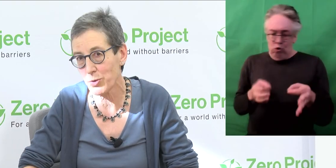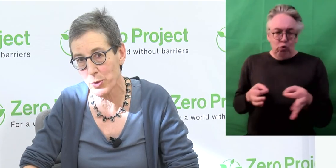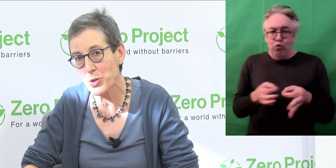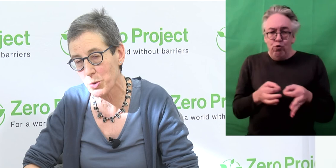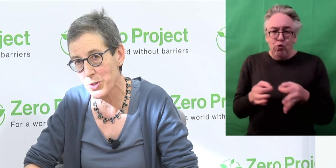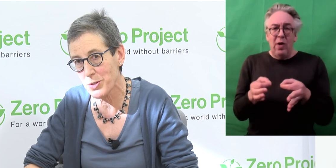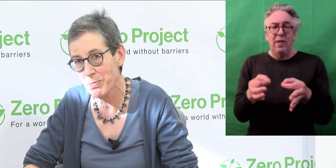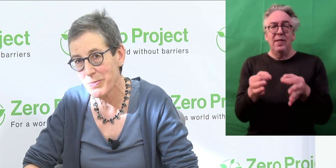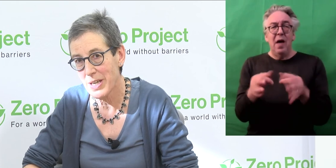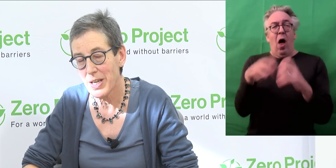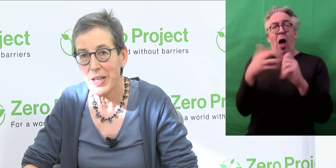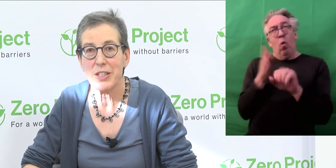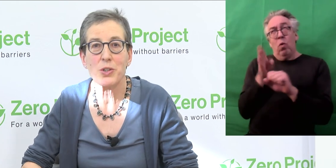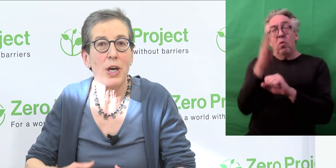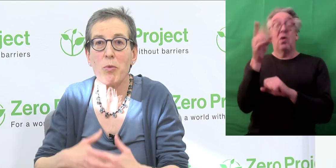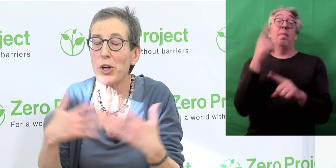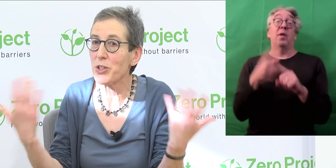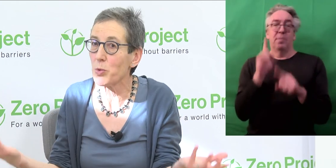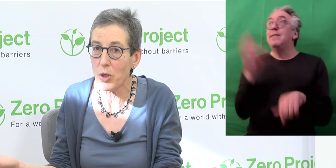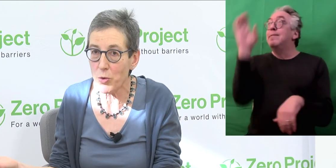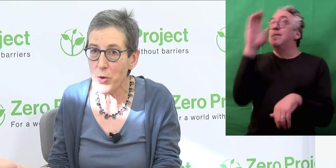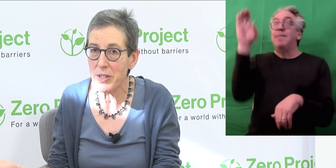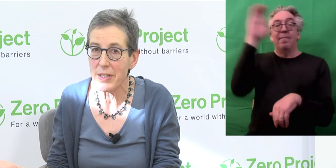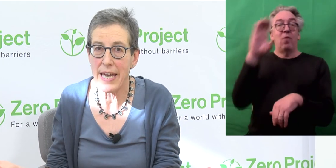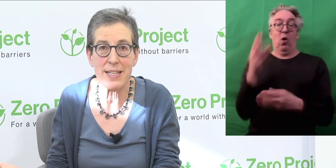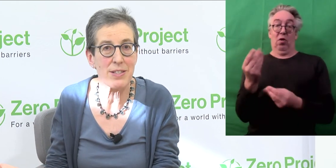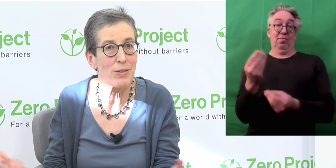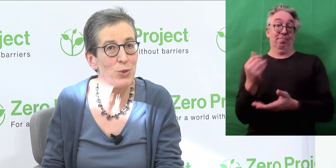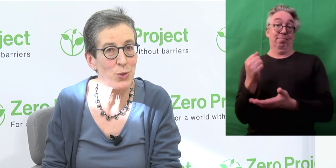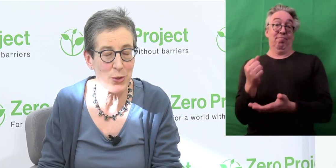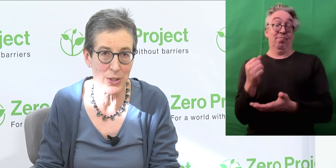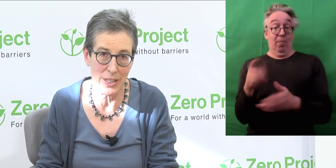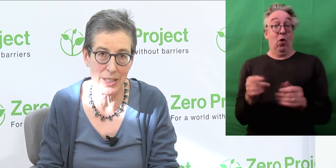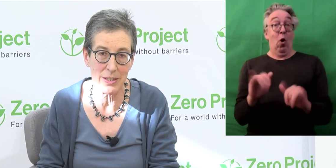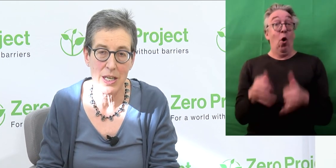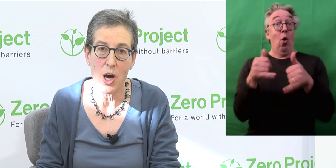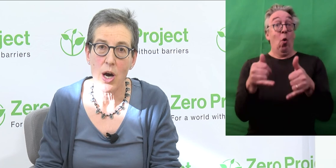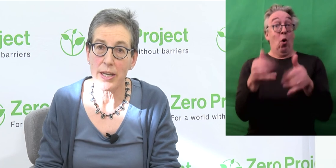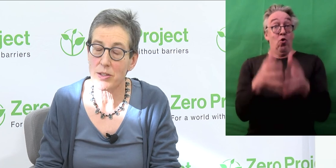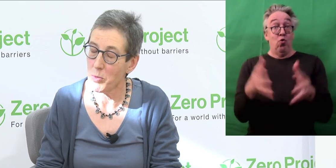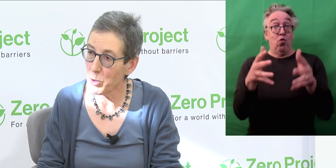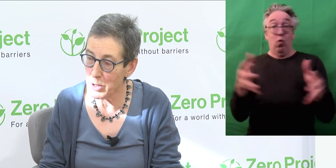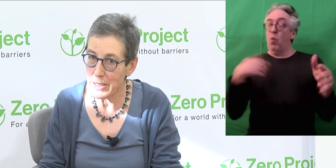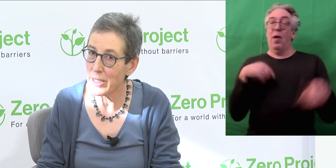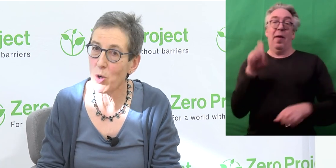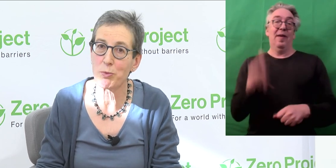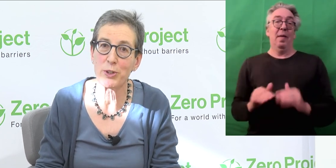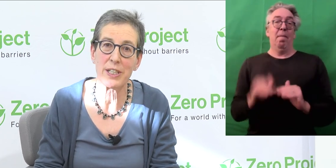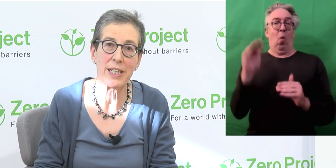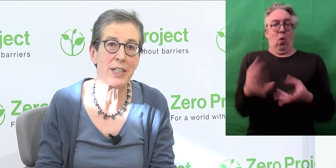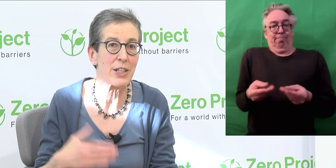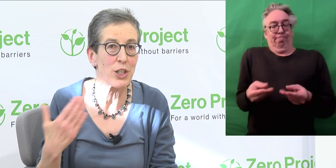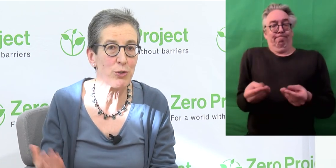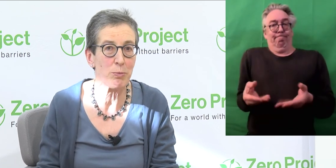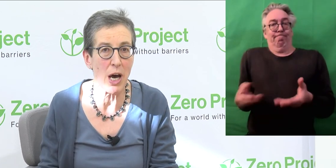look for resources. This award is growing, hence resources are needed. And we will, and hopefully